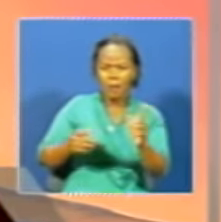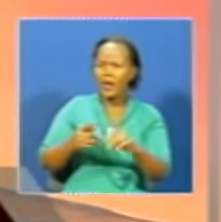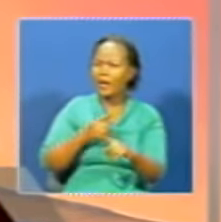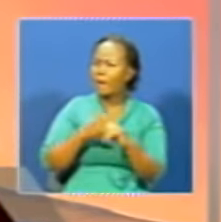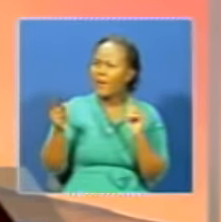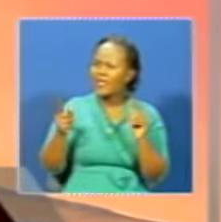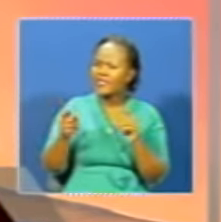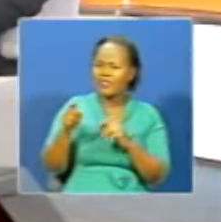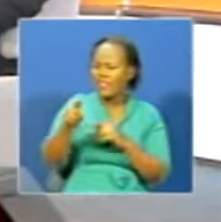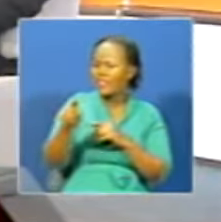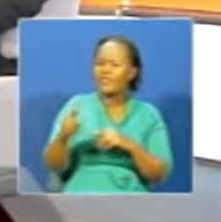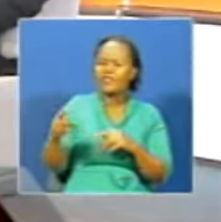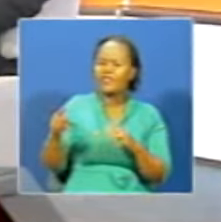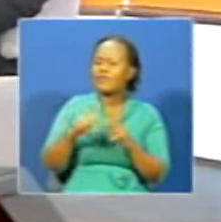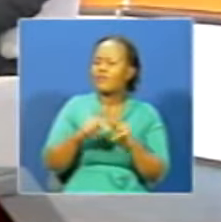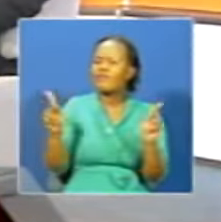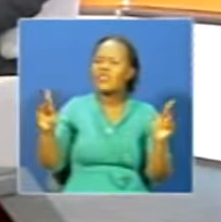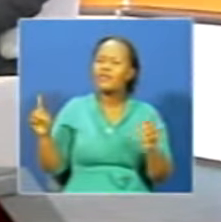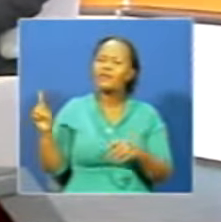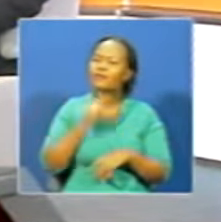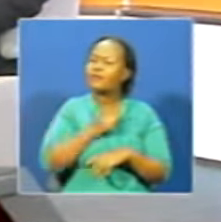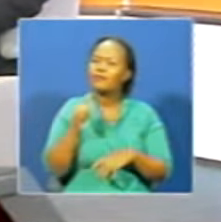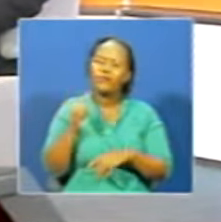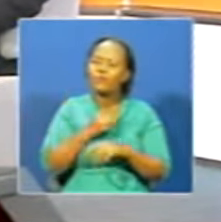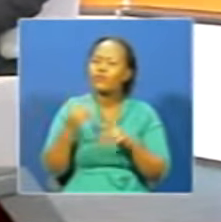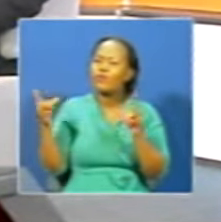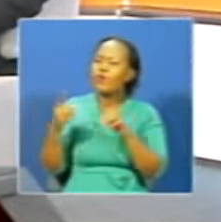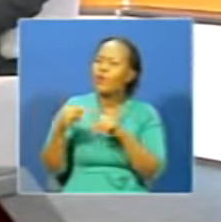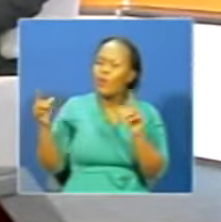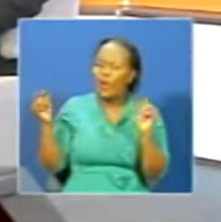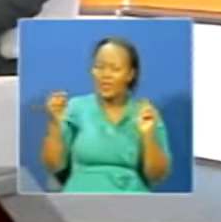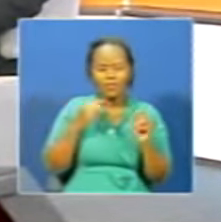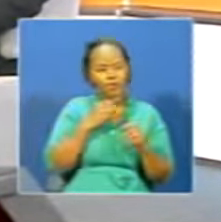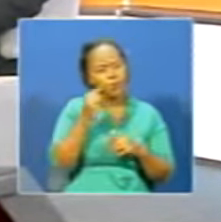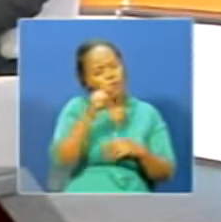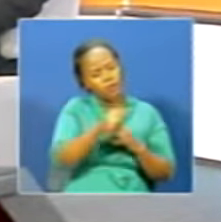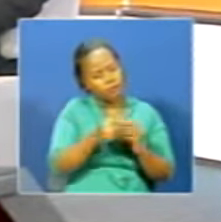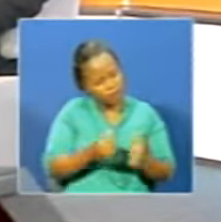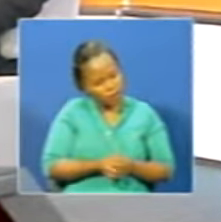very harsh adjectives to describe you.